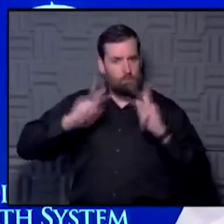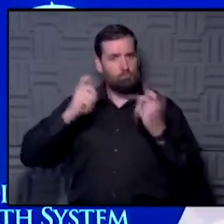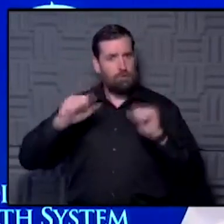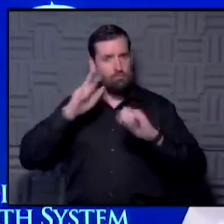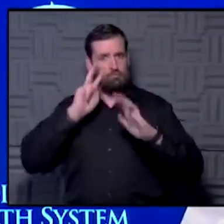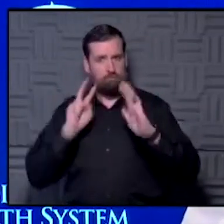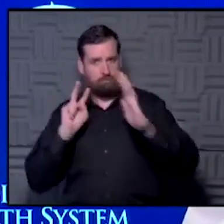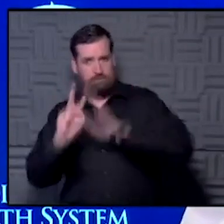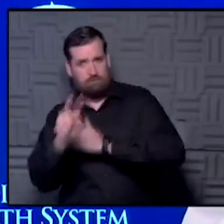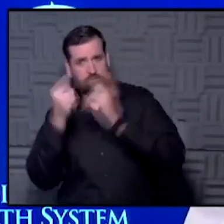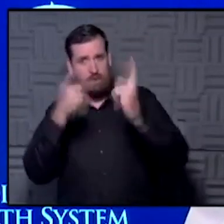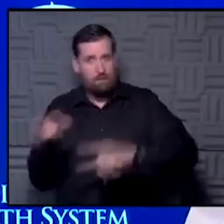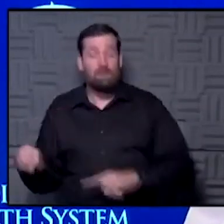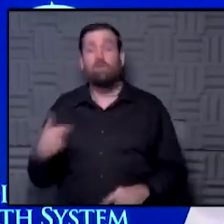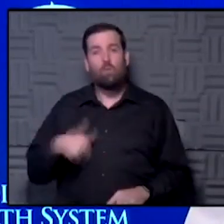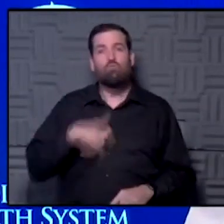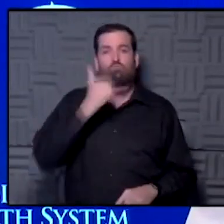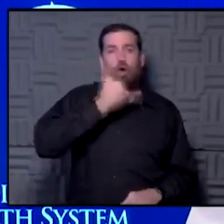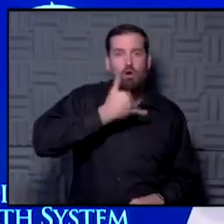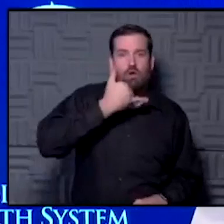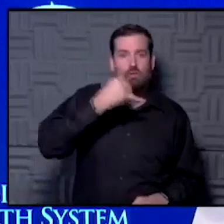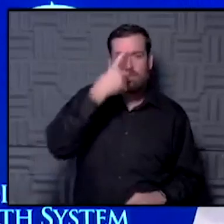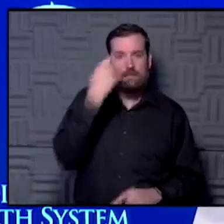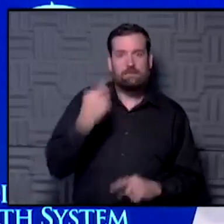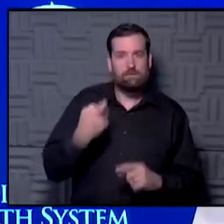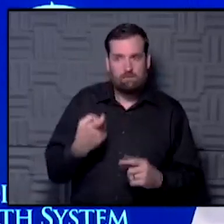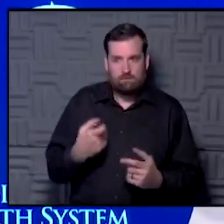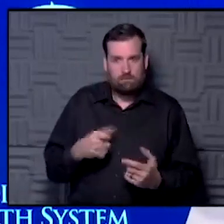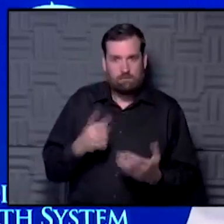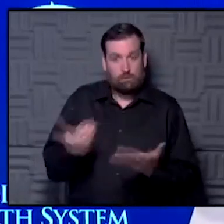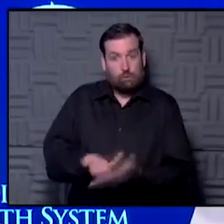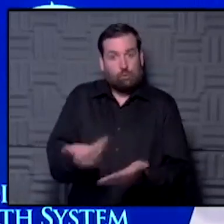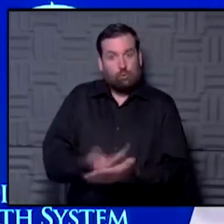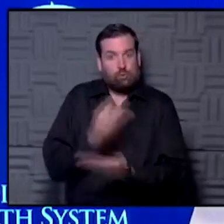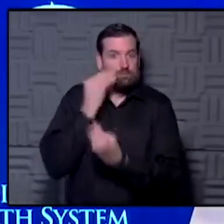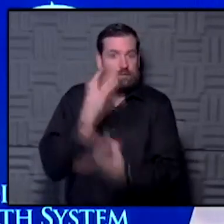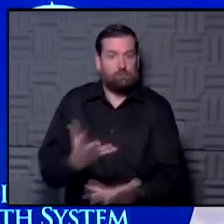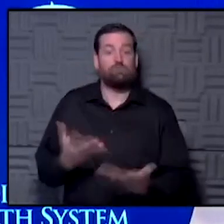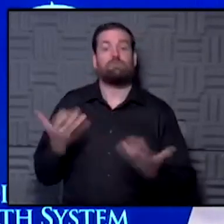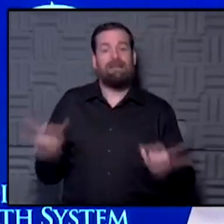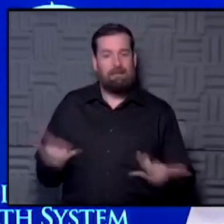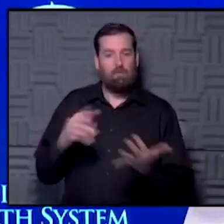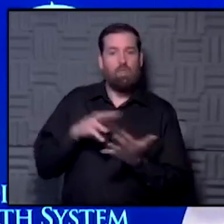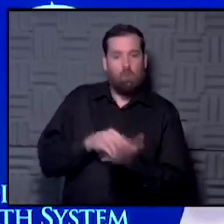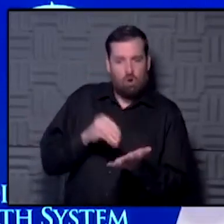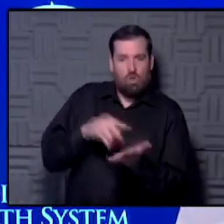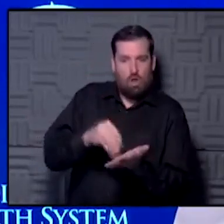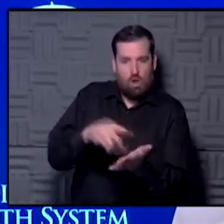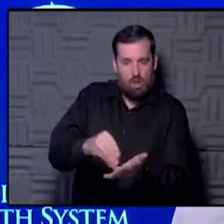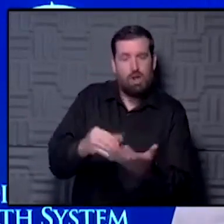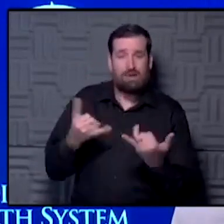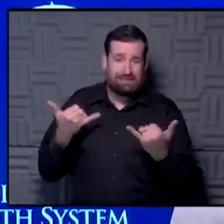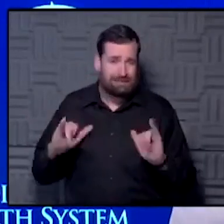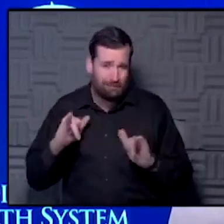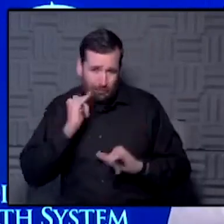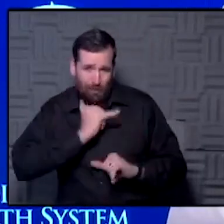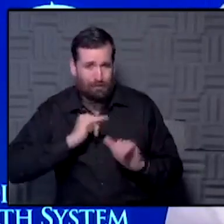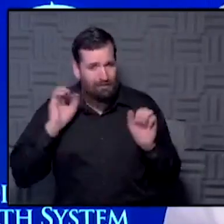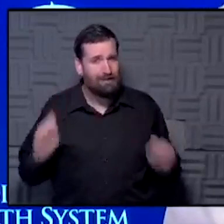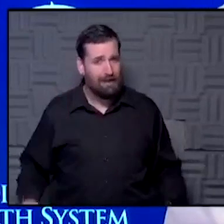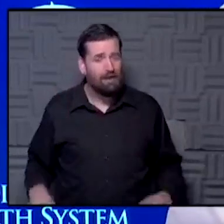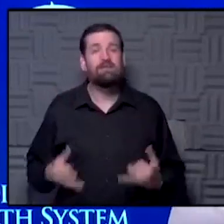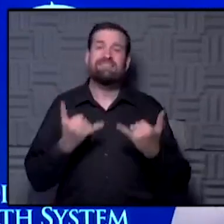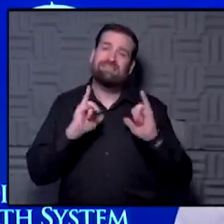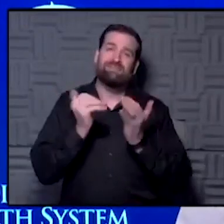around this virus, and we were wrong because we didn't know all the answers, because it's new. And now that we've learned more, we can still be wrong because it's still